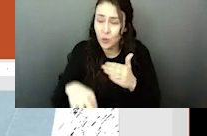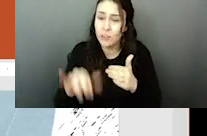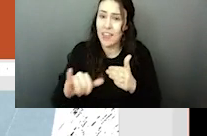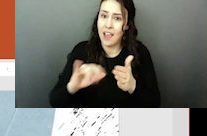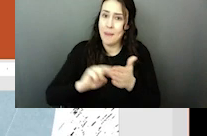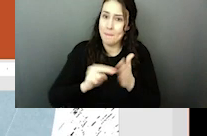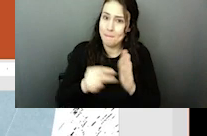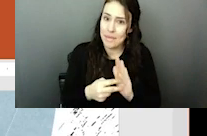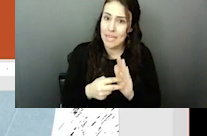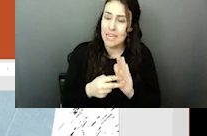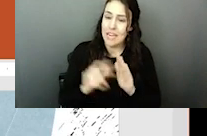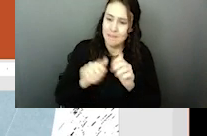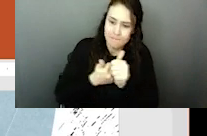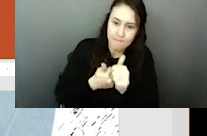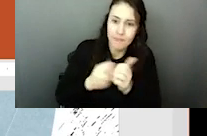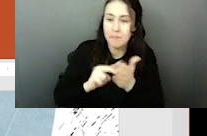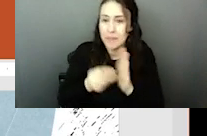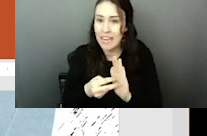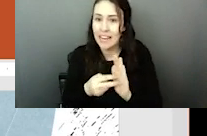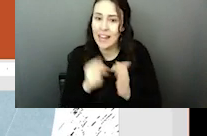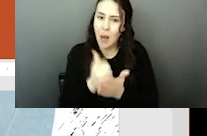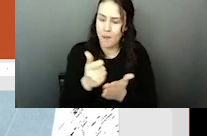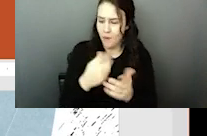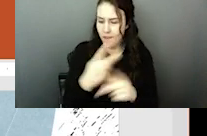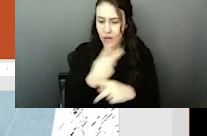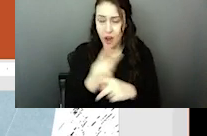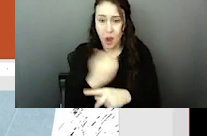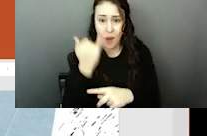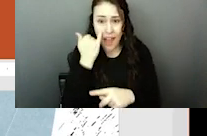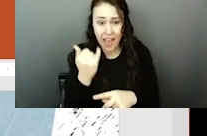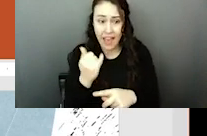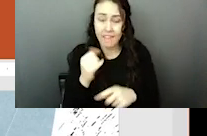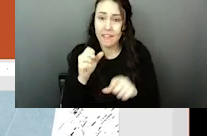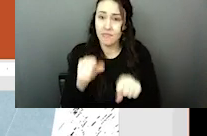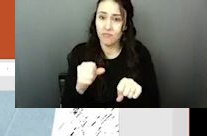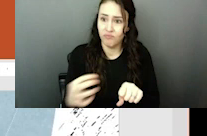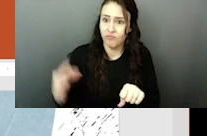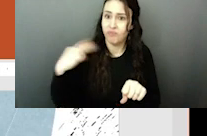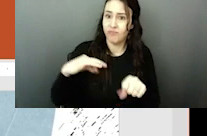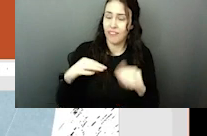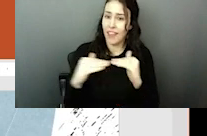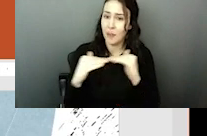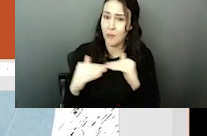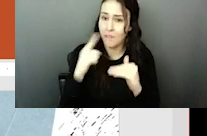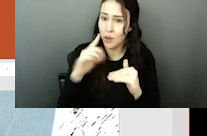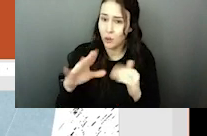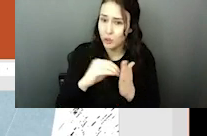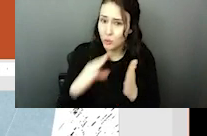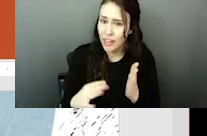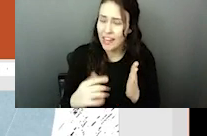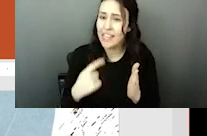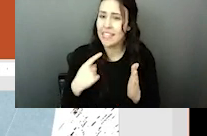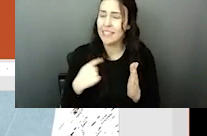you determine whether or not you're making gains, equitable gains for your students, I would ask whether or not that process is